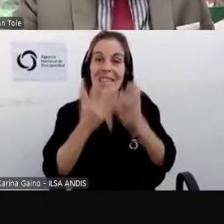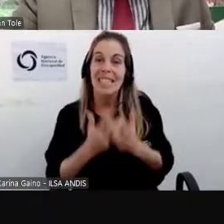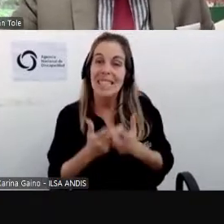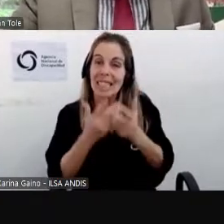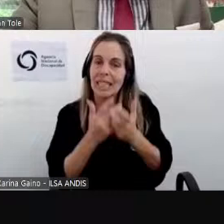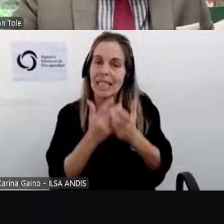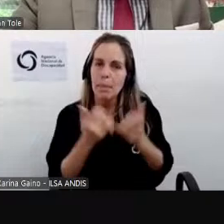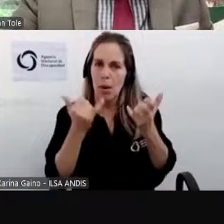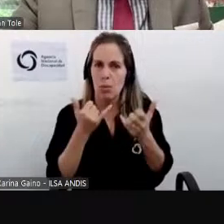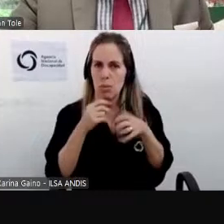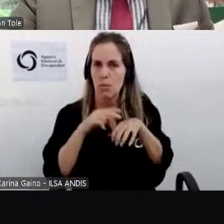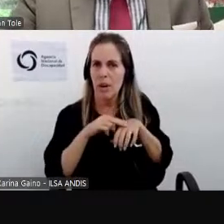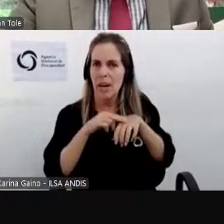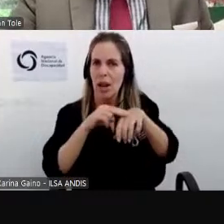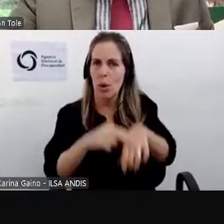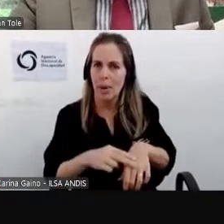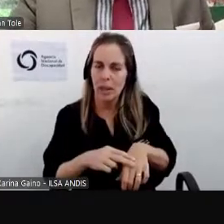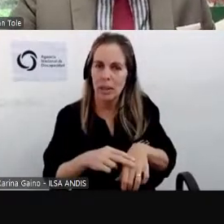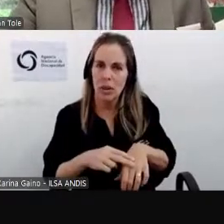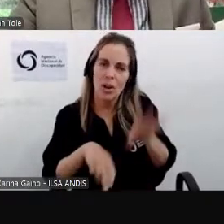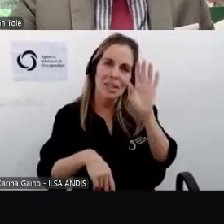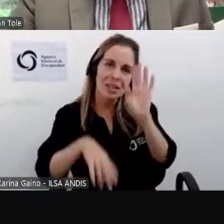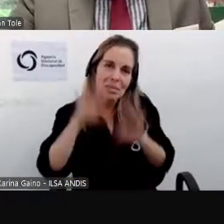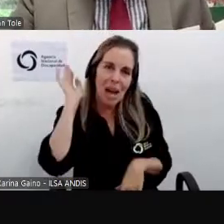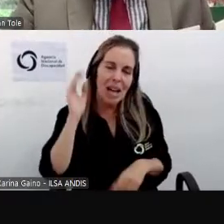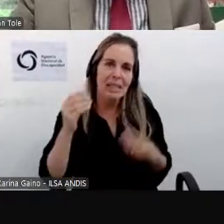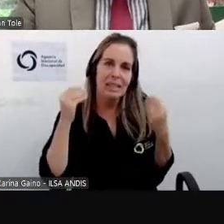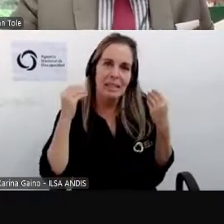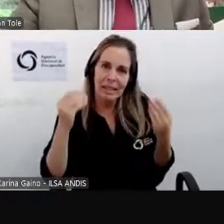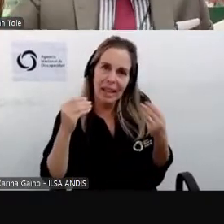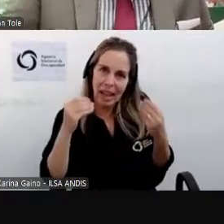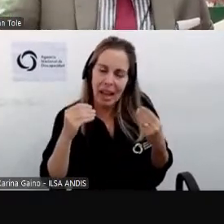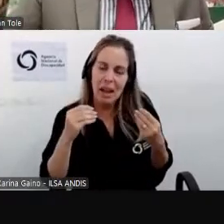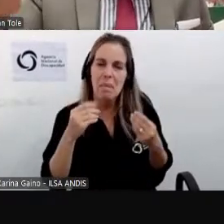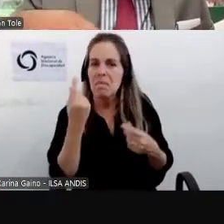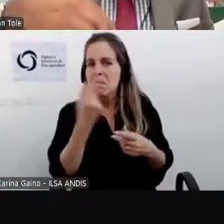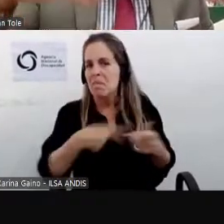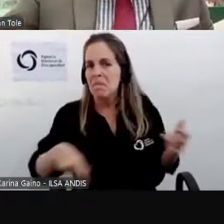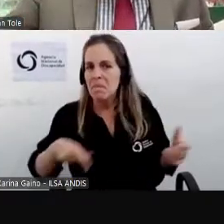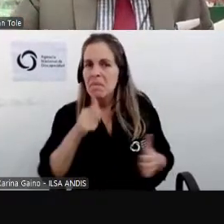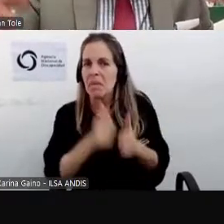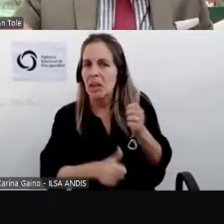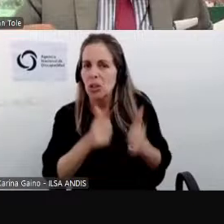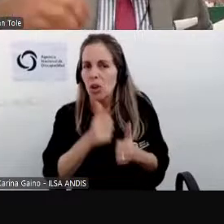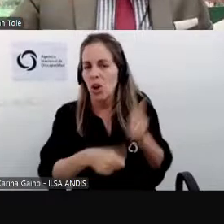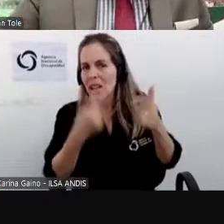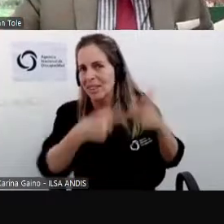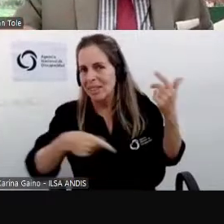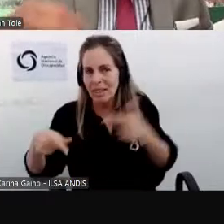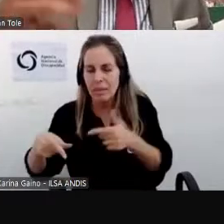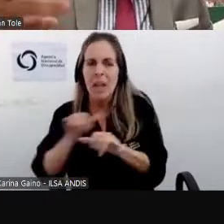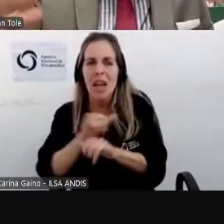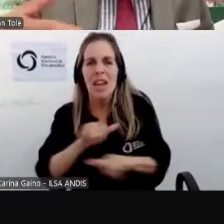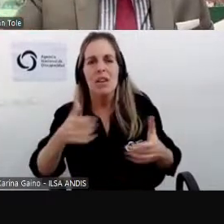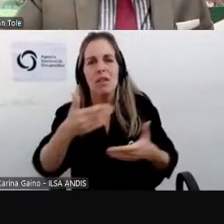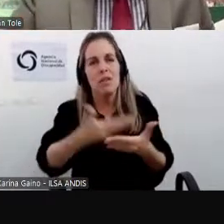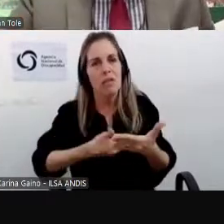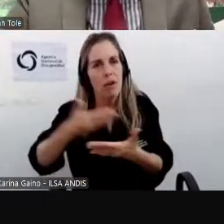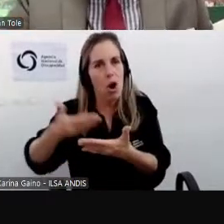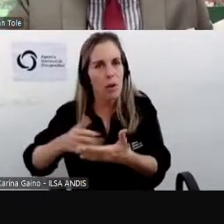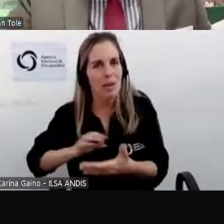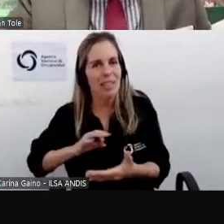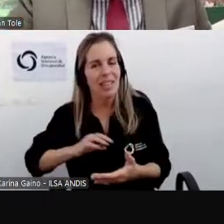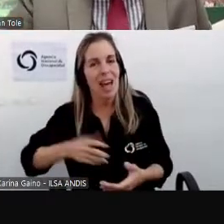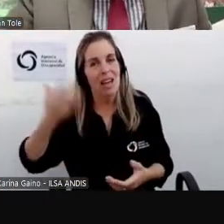commitment, because the Inter-American sector has made several recommendations. And they have issued